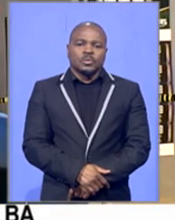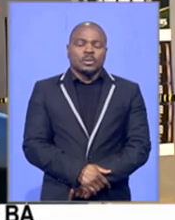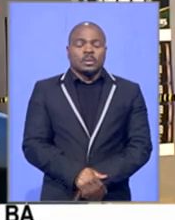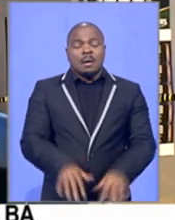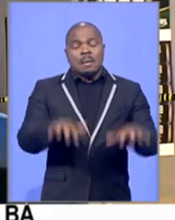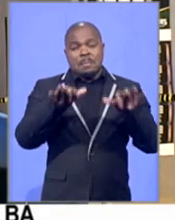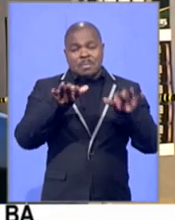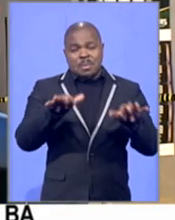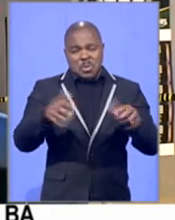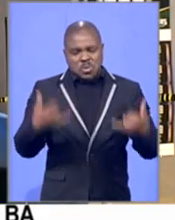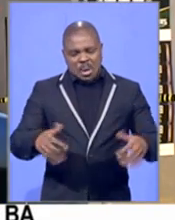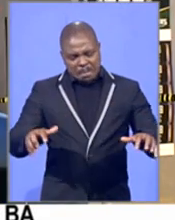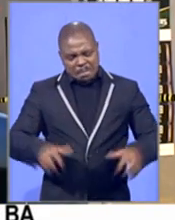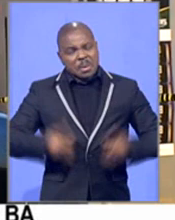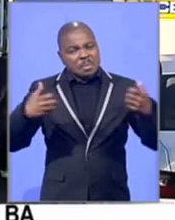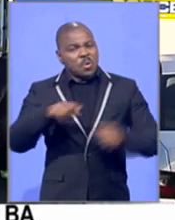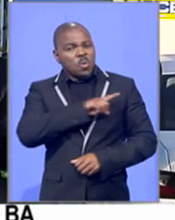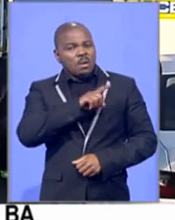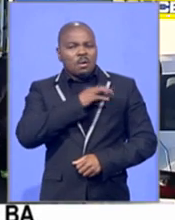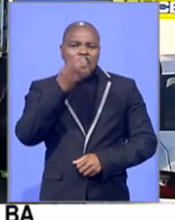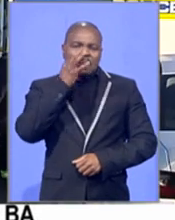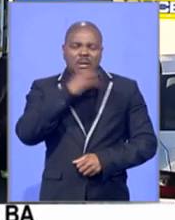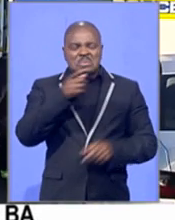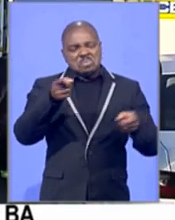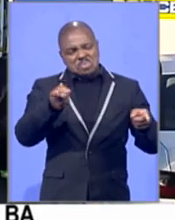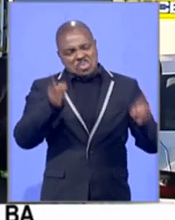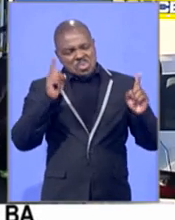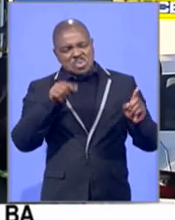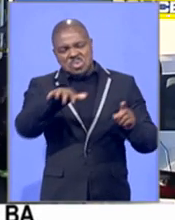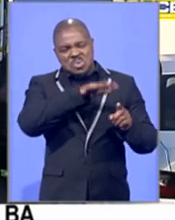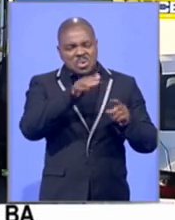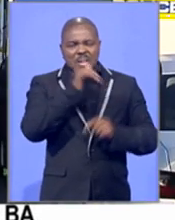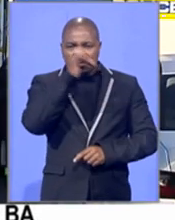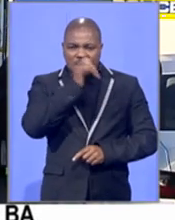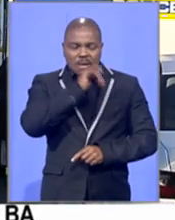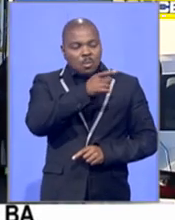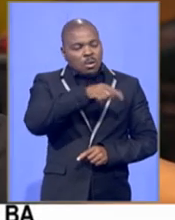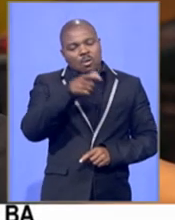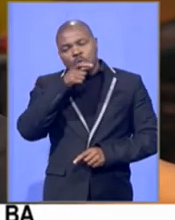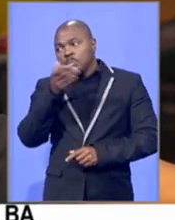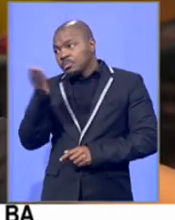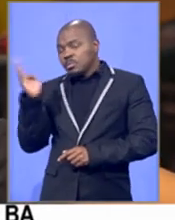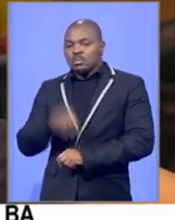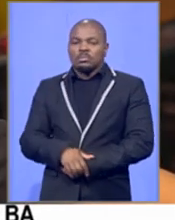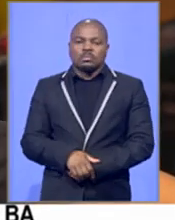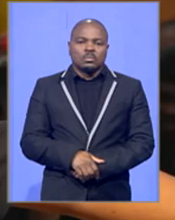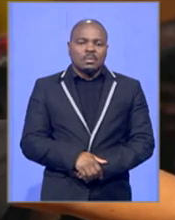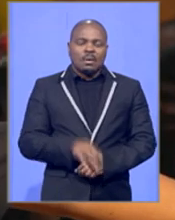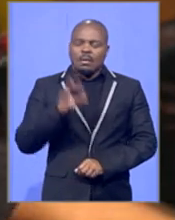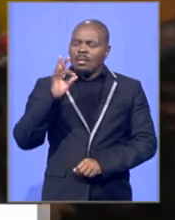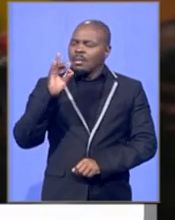Baduri ba tlhole ba le bogale ba re bosenye boiphile matla ba ntšhitse sa mafatlheng a bona ka tsela ye people die every